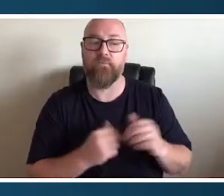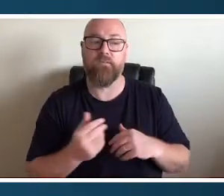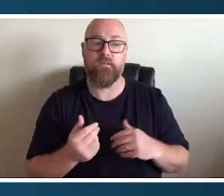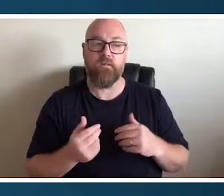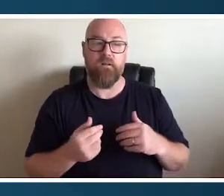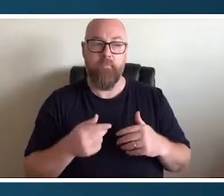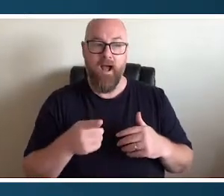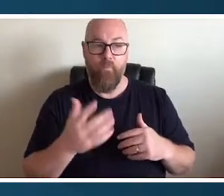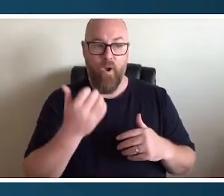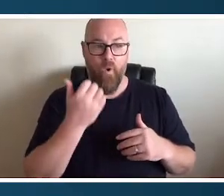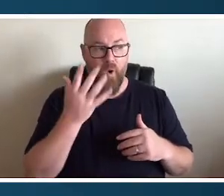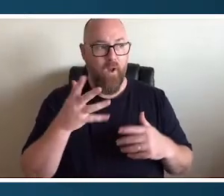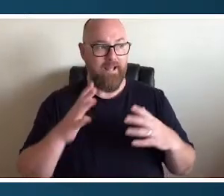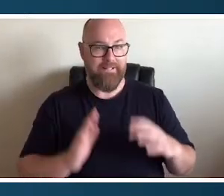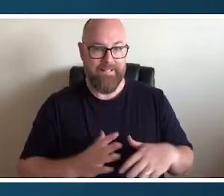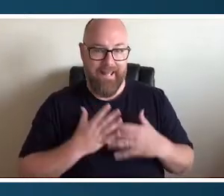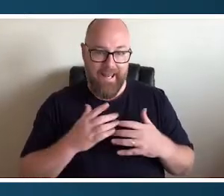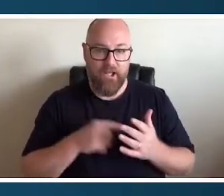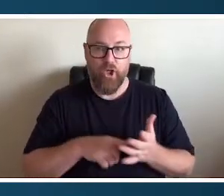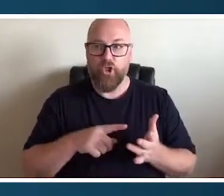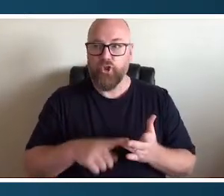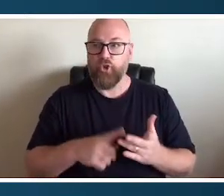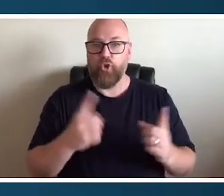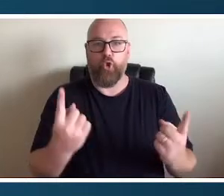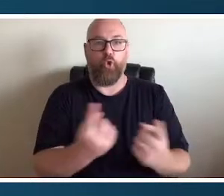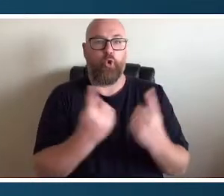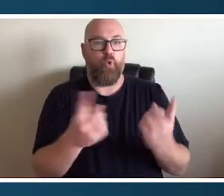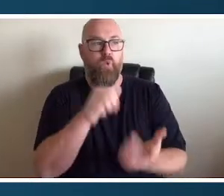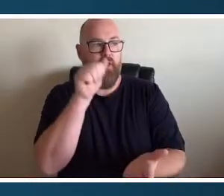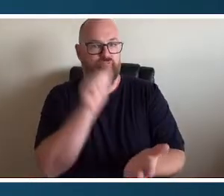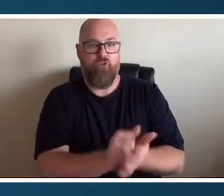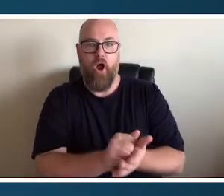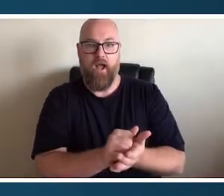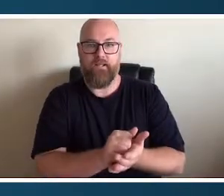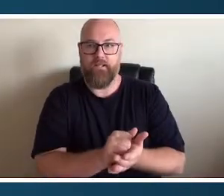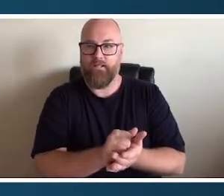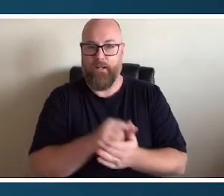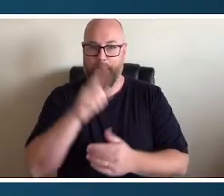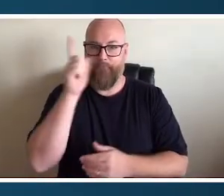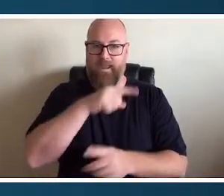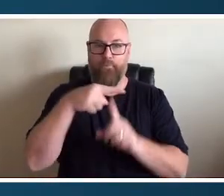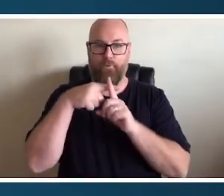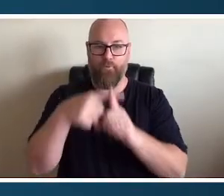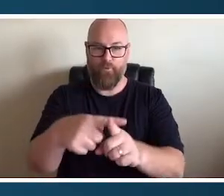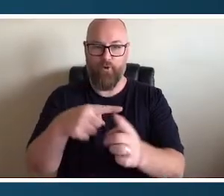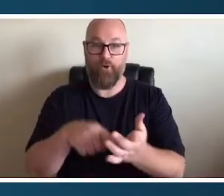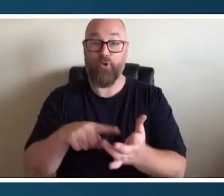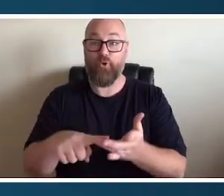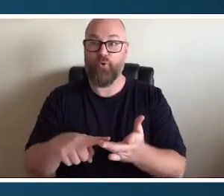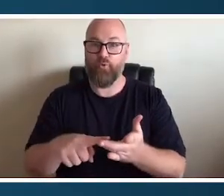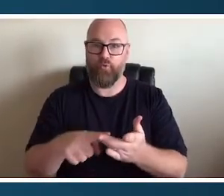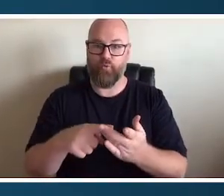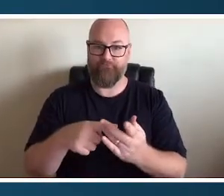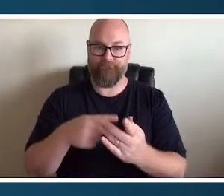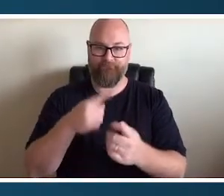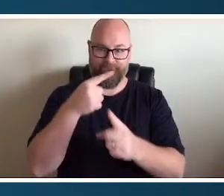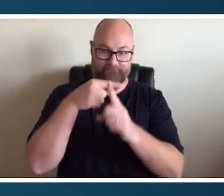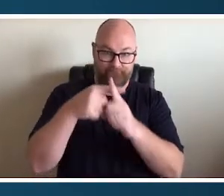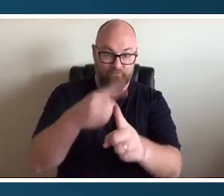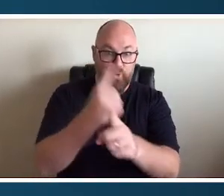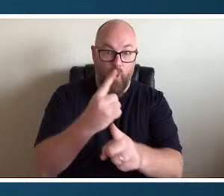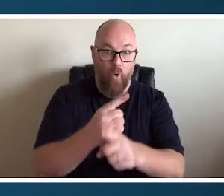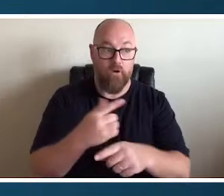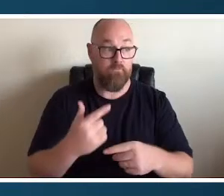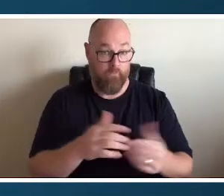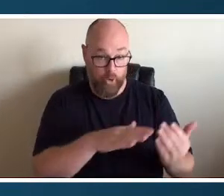who are the right interlocutors or the right persons to talk to in the community. They might be women leaders, for example, even